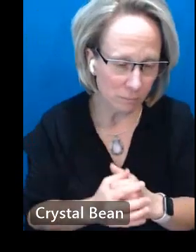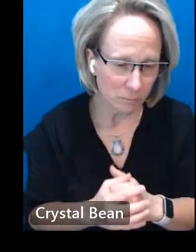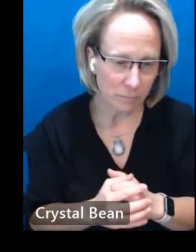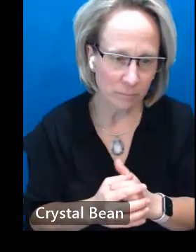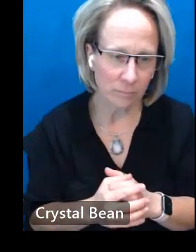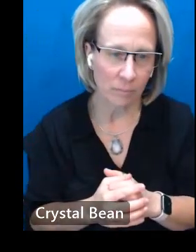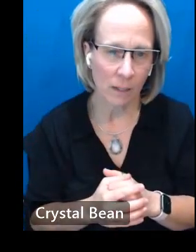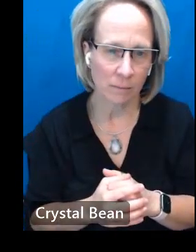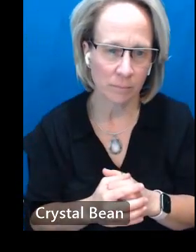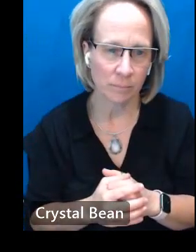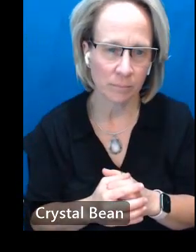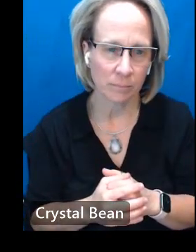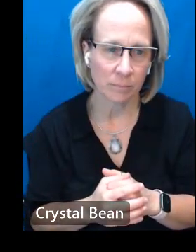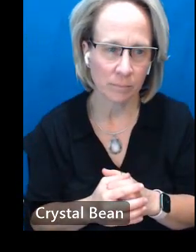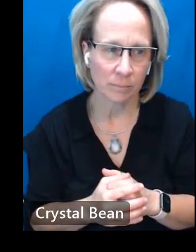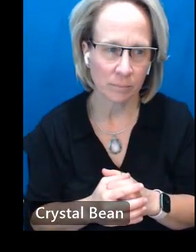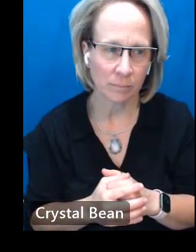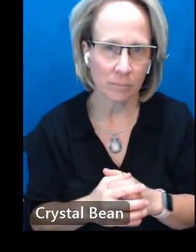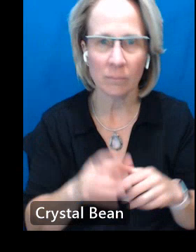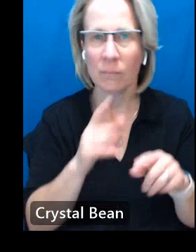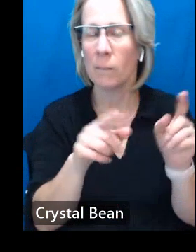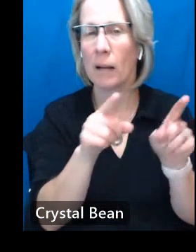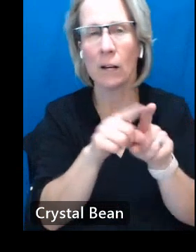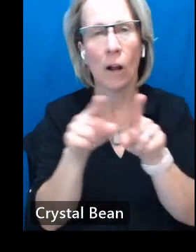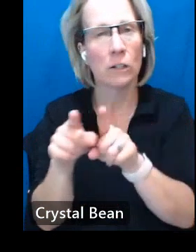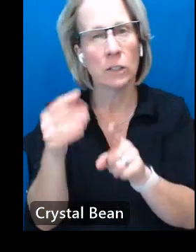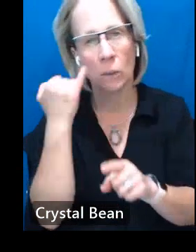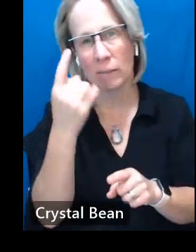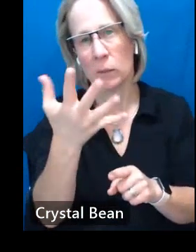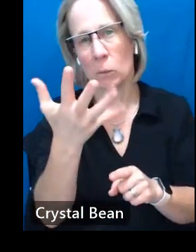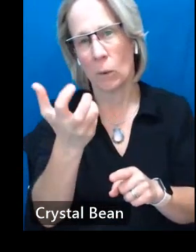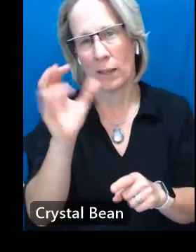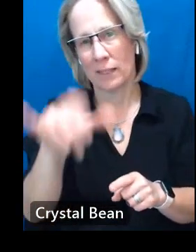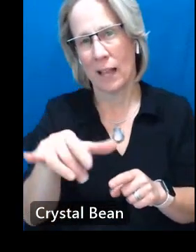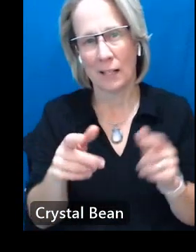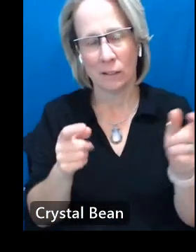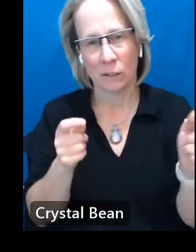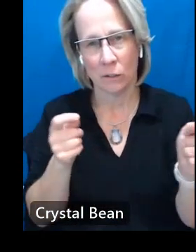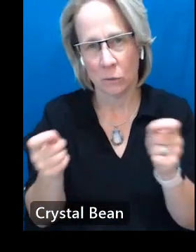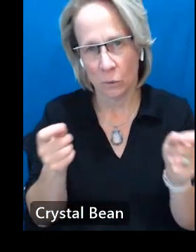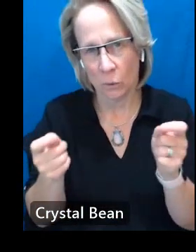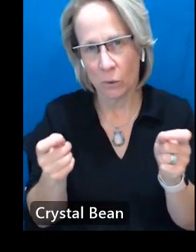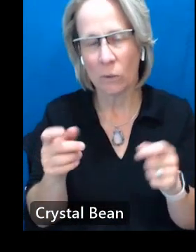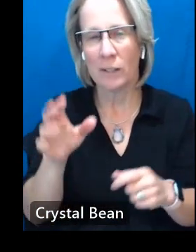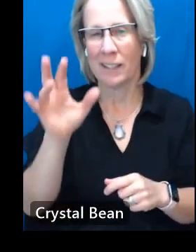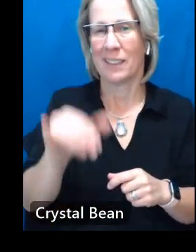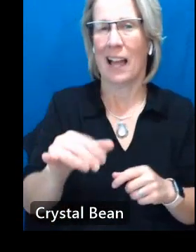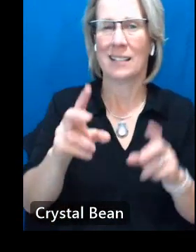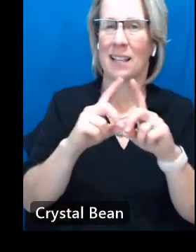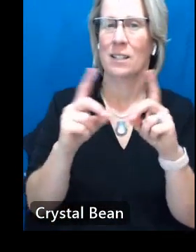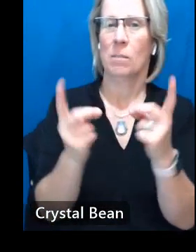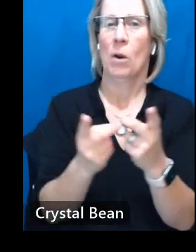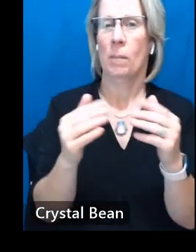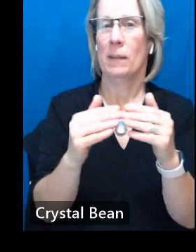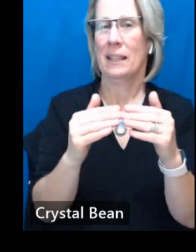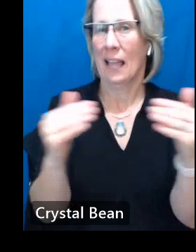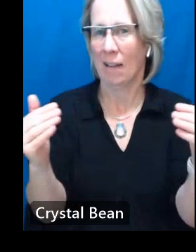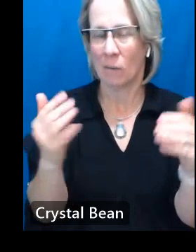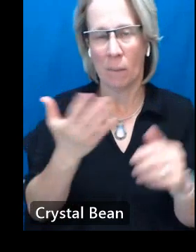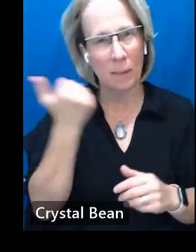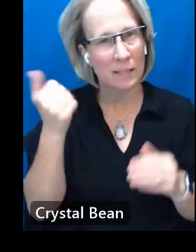But also you could, if you want to have that control, that's the department level might be the best way, right? Because you're setting up